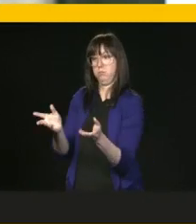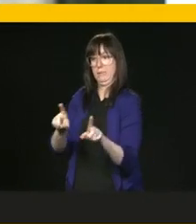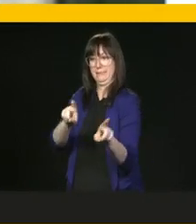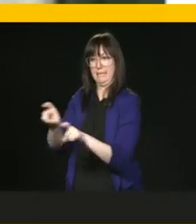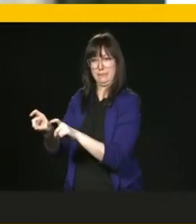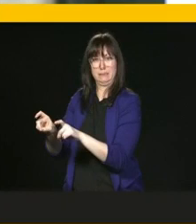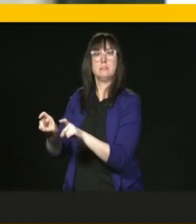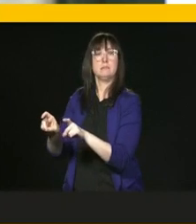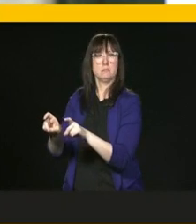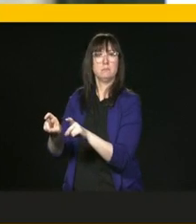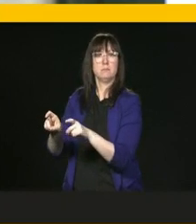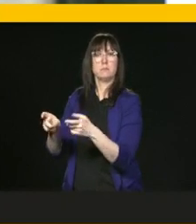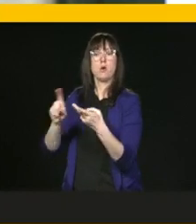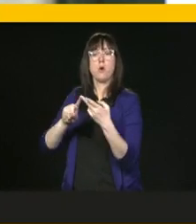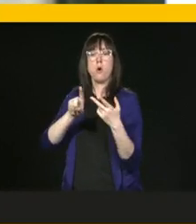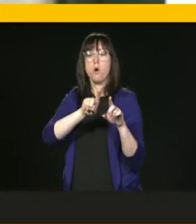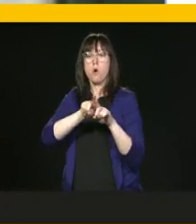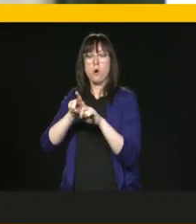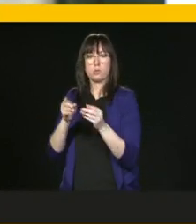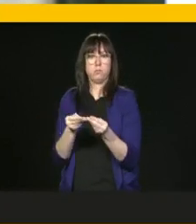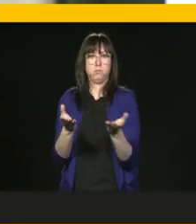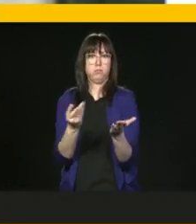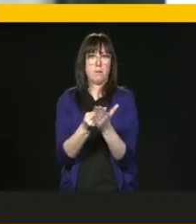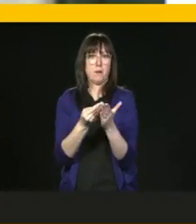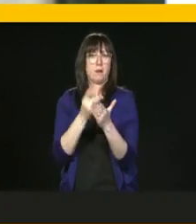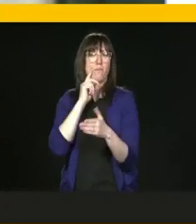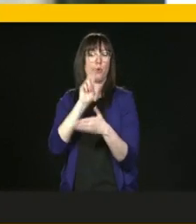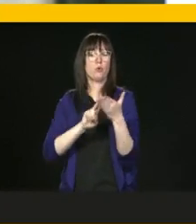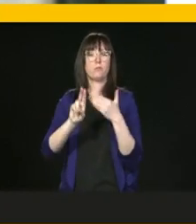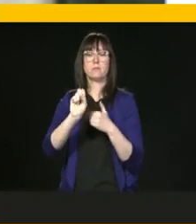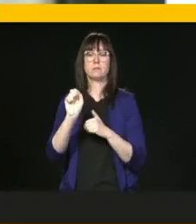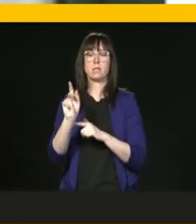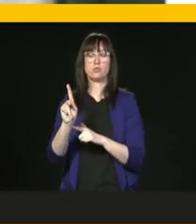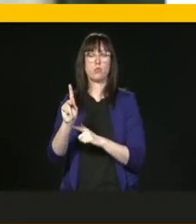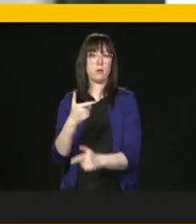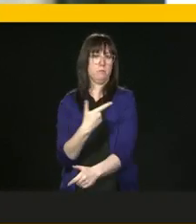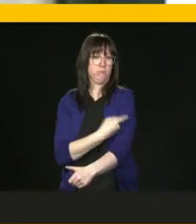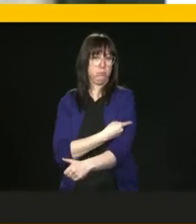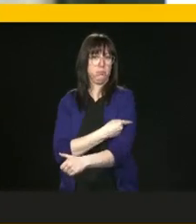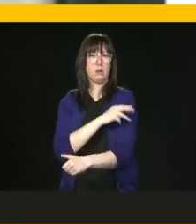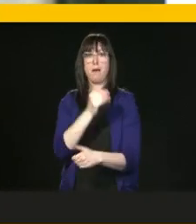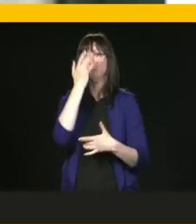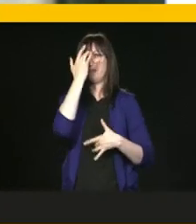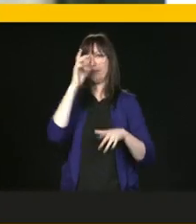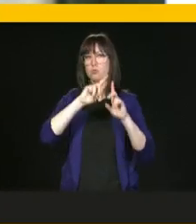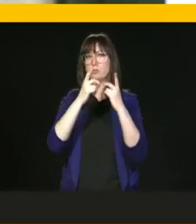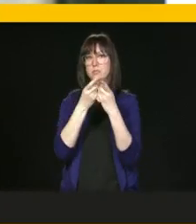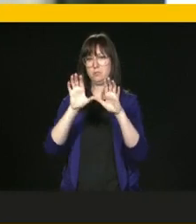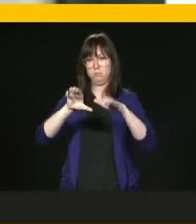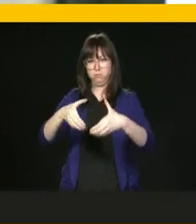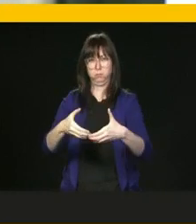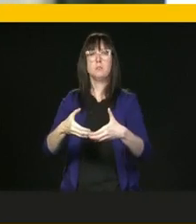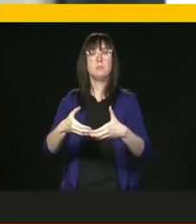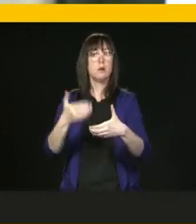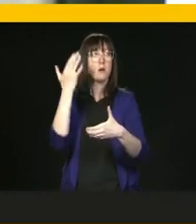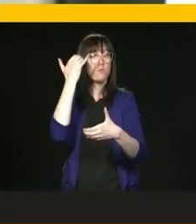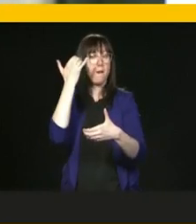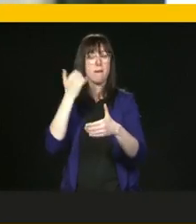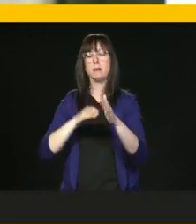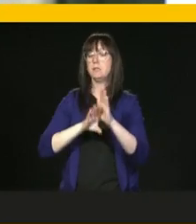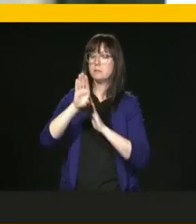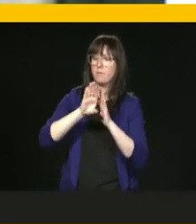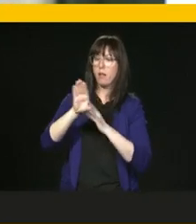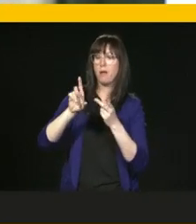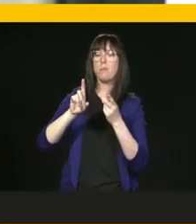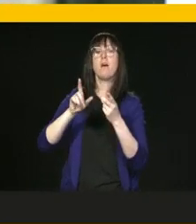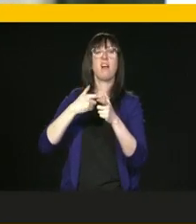time, we're providing funding for the University of Saskatchewan's Vaccine and Infectious Disease Organization for development and